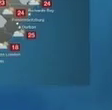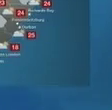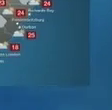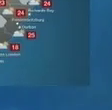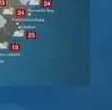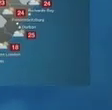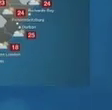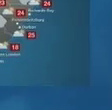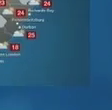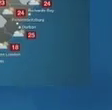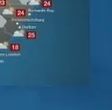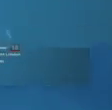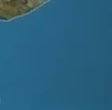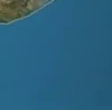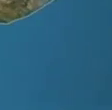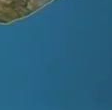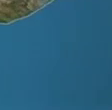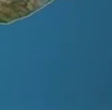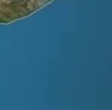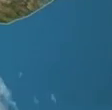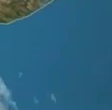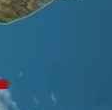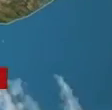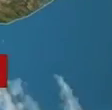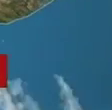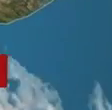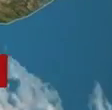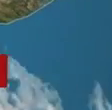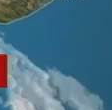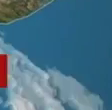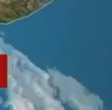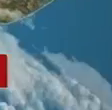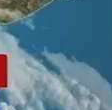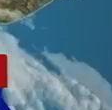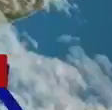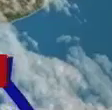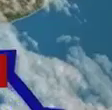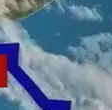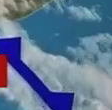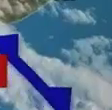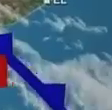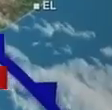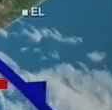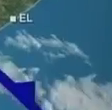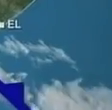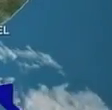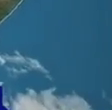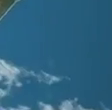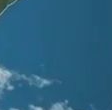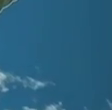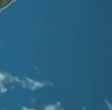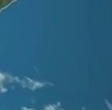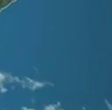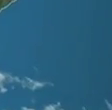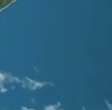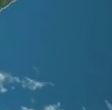Good evening and welcome to the Weather Center. The cold front that brought pretty wet conditions in parts of the Western Cape throughout Friday has been moving eastward throughout the day, and